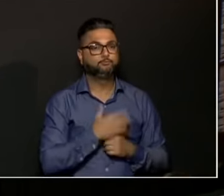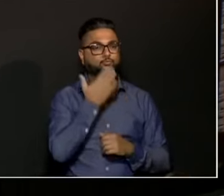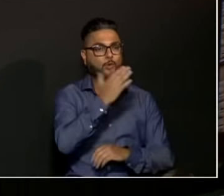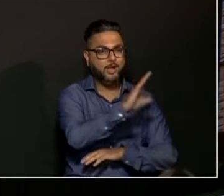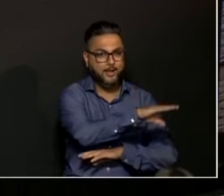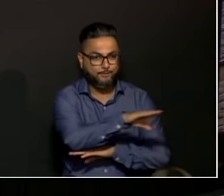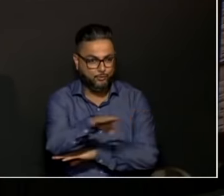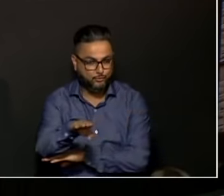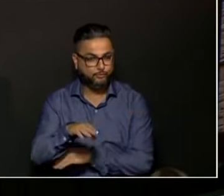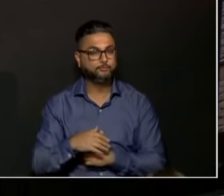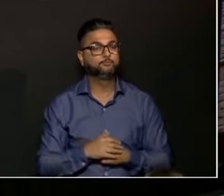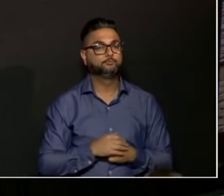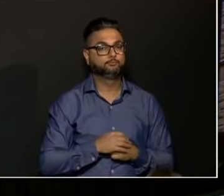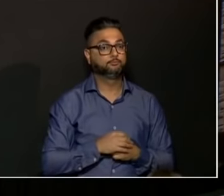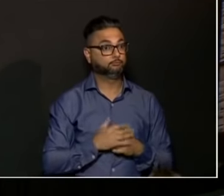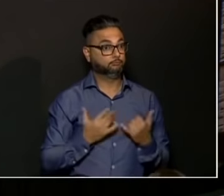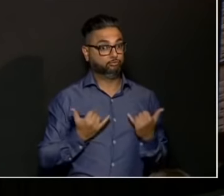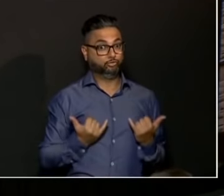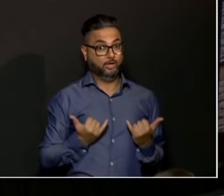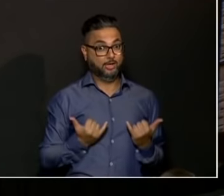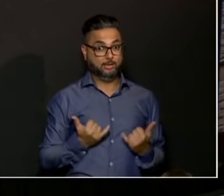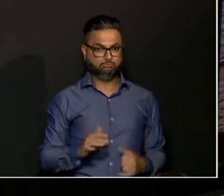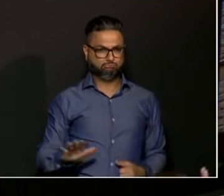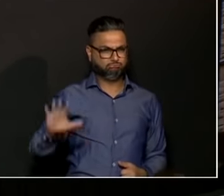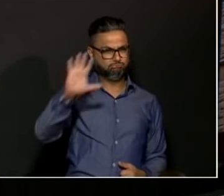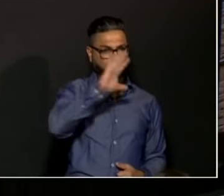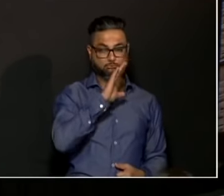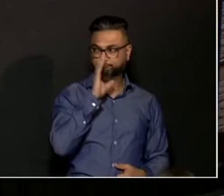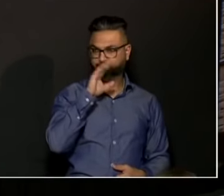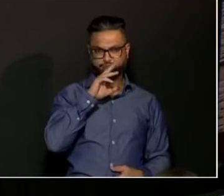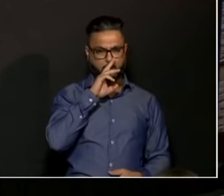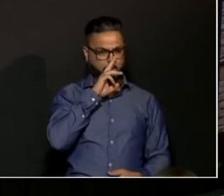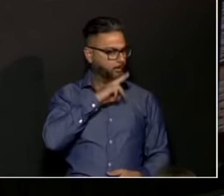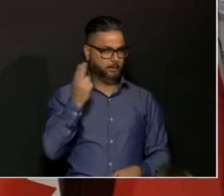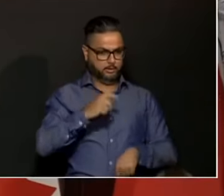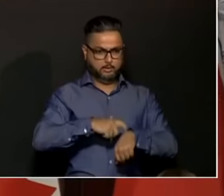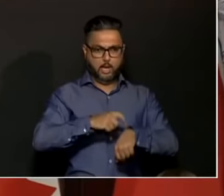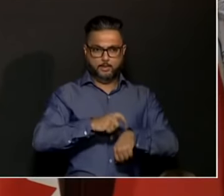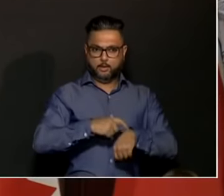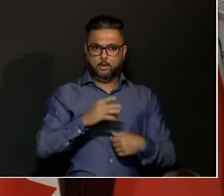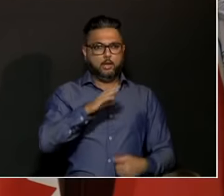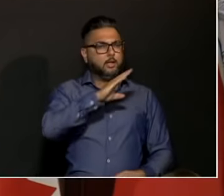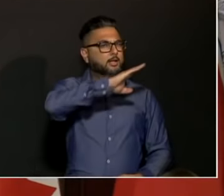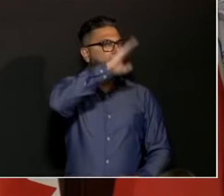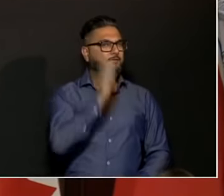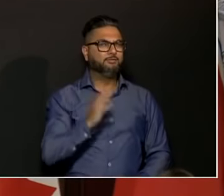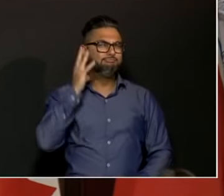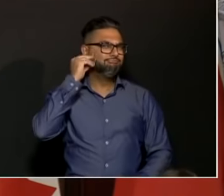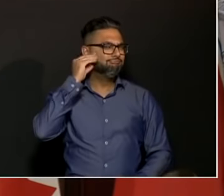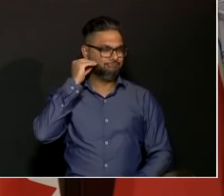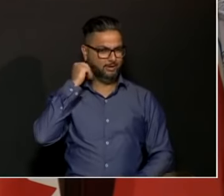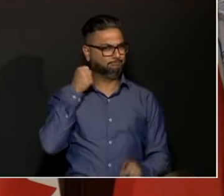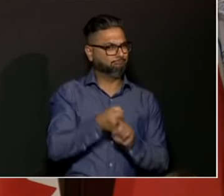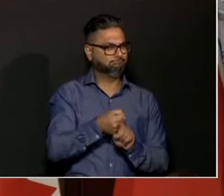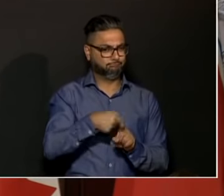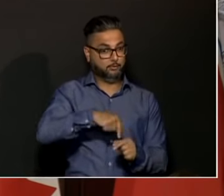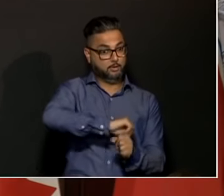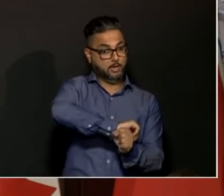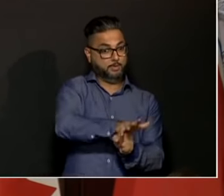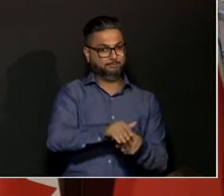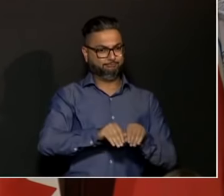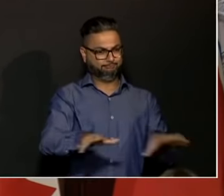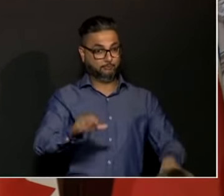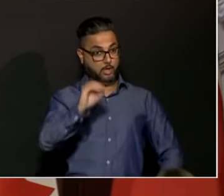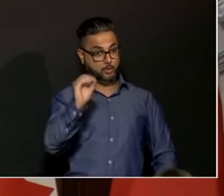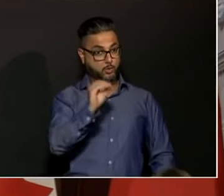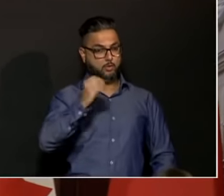living in unprecedented times. The COVID-19 outbreak in Ontario meant that we had to take extraordinary measures to keep